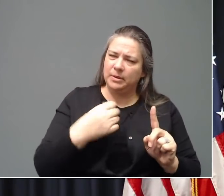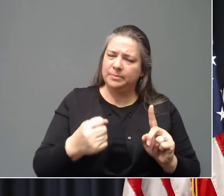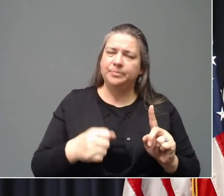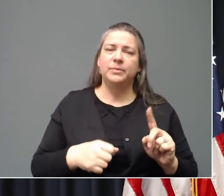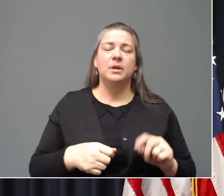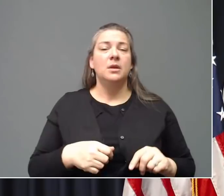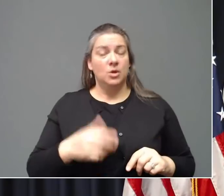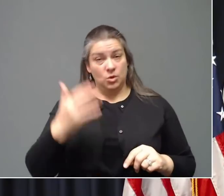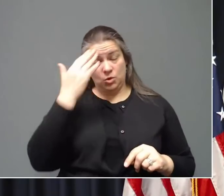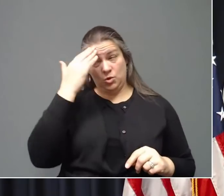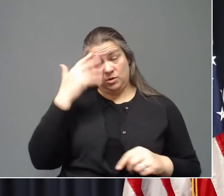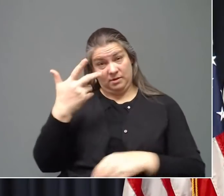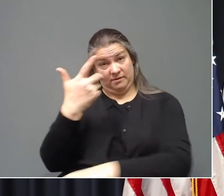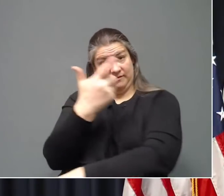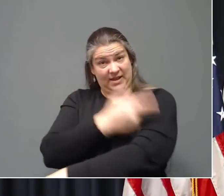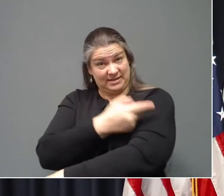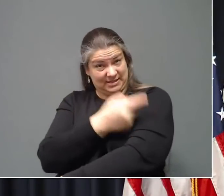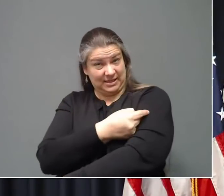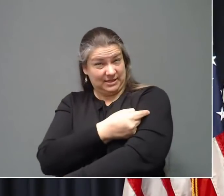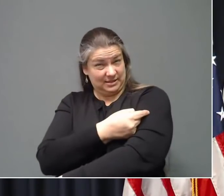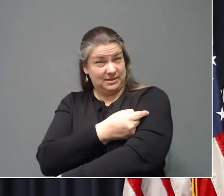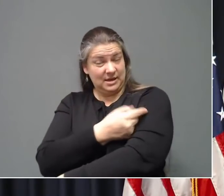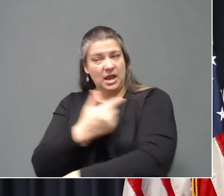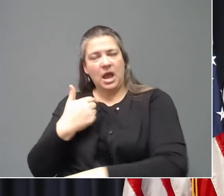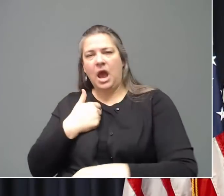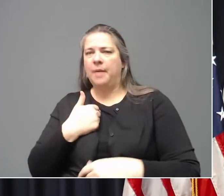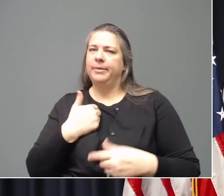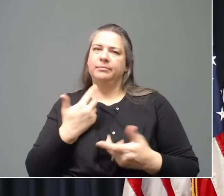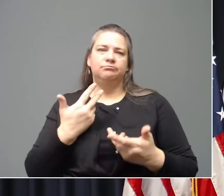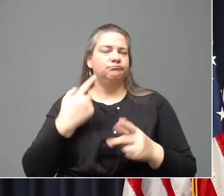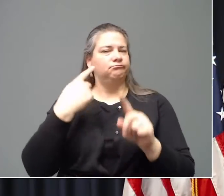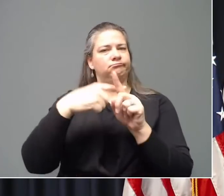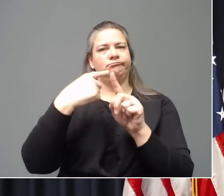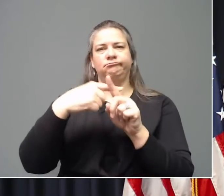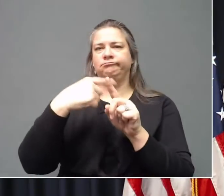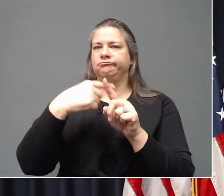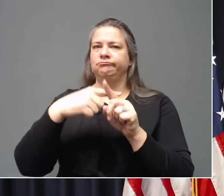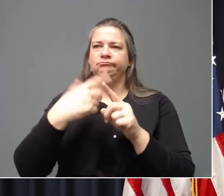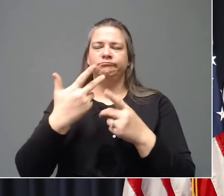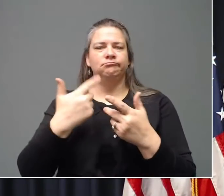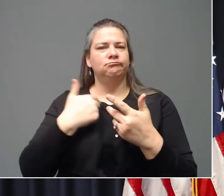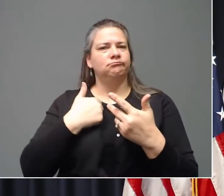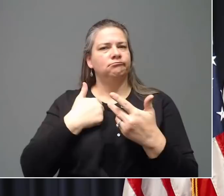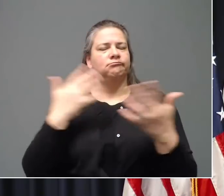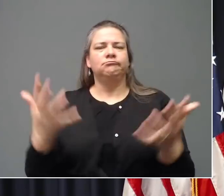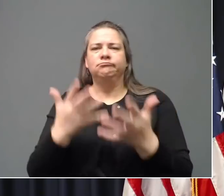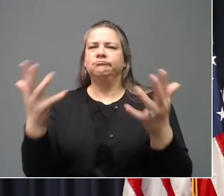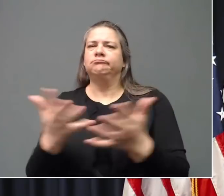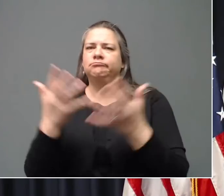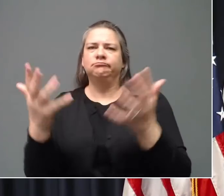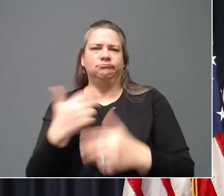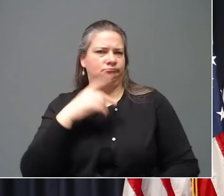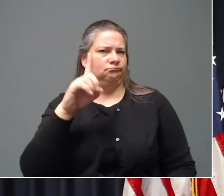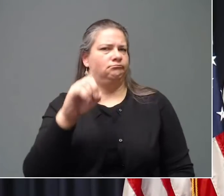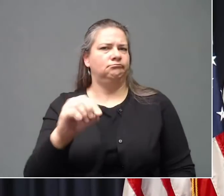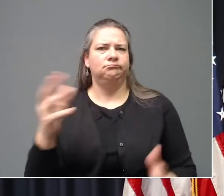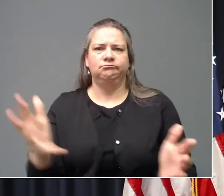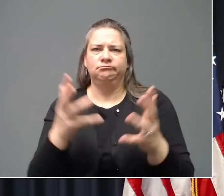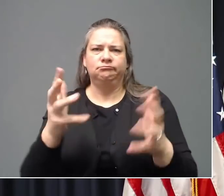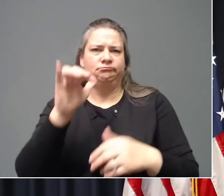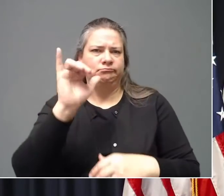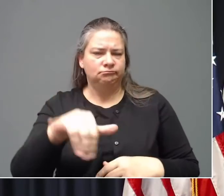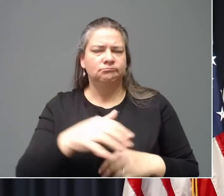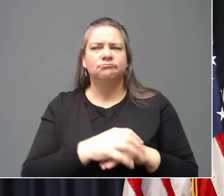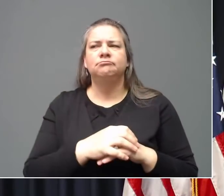obviously still overseeing some of these other operations, I am certainly at least peripherally aware of the activities